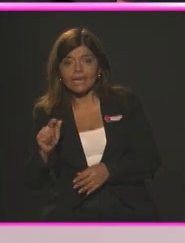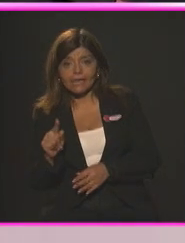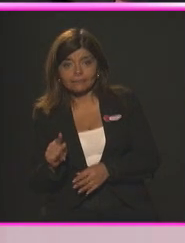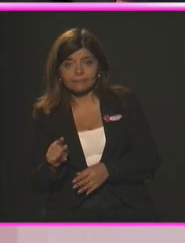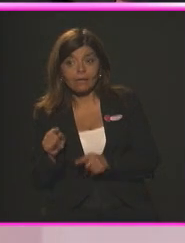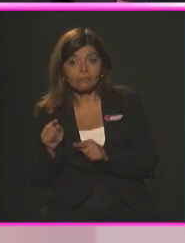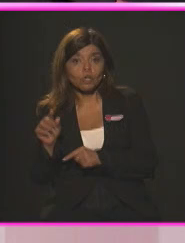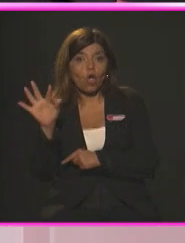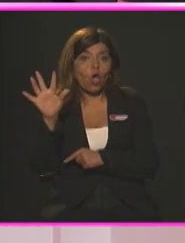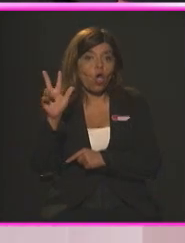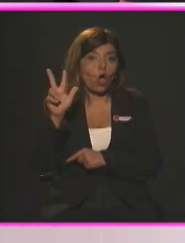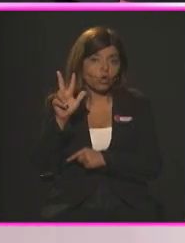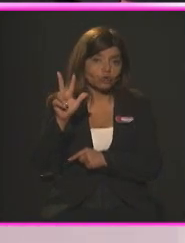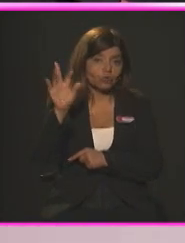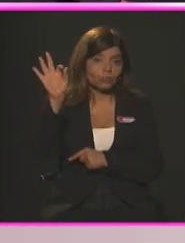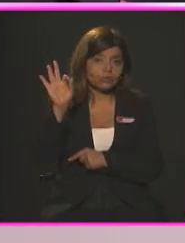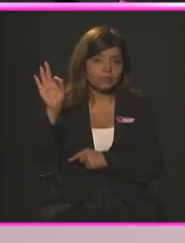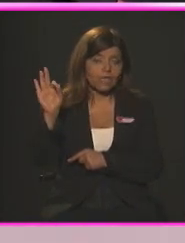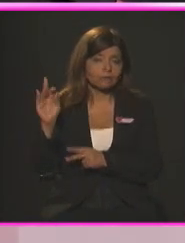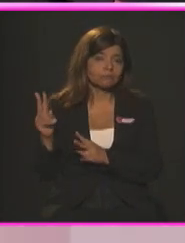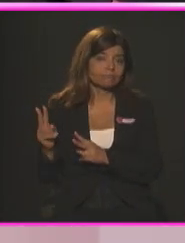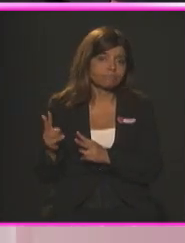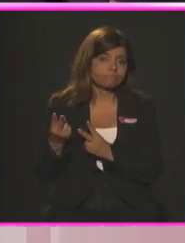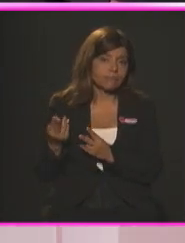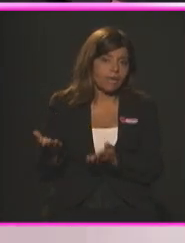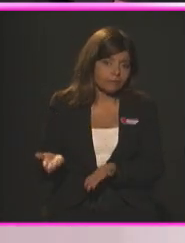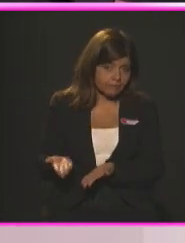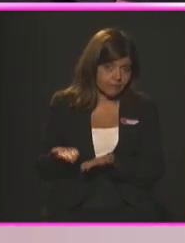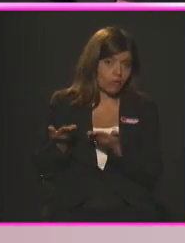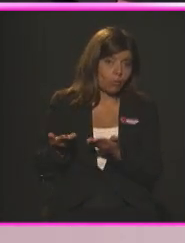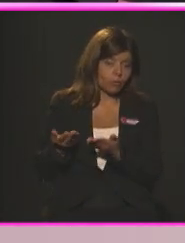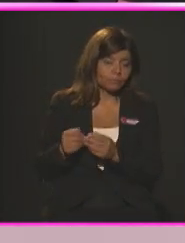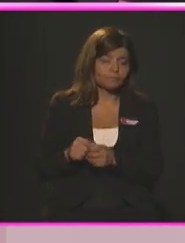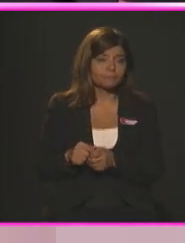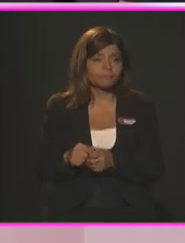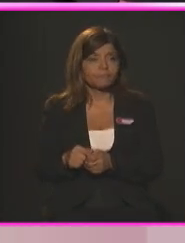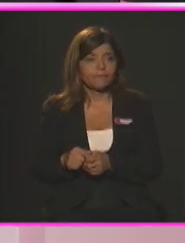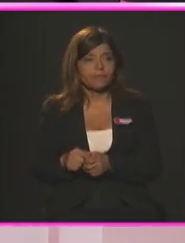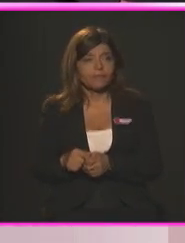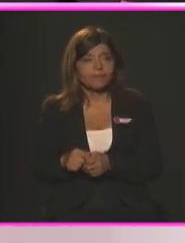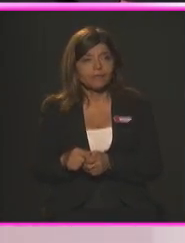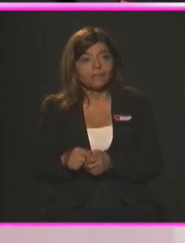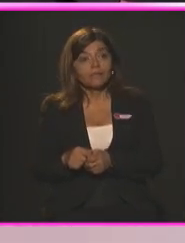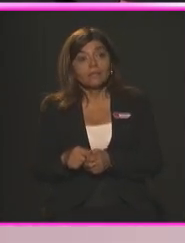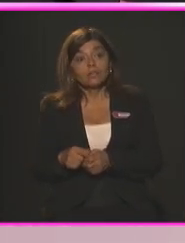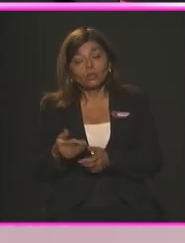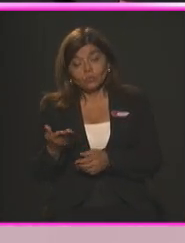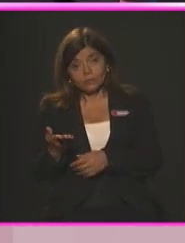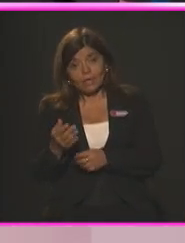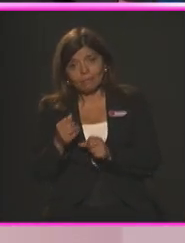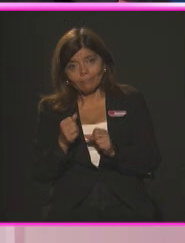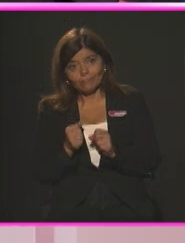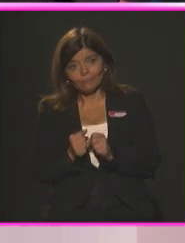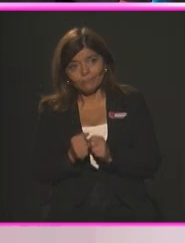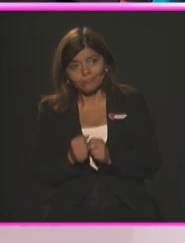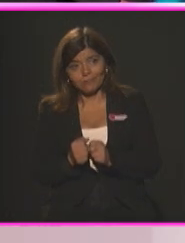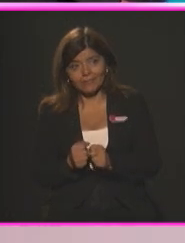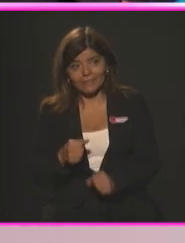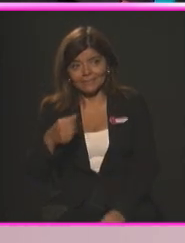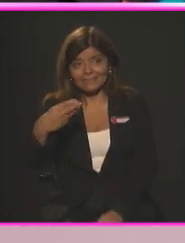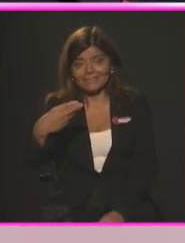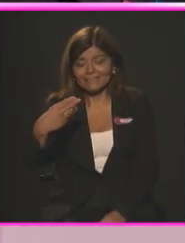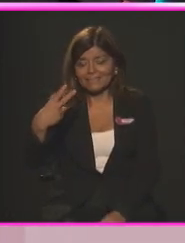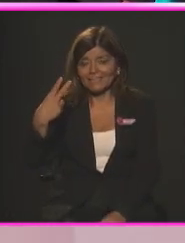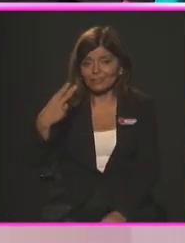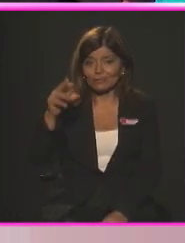therapy, current non-pharmaceutical standard of care. But even if you can get 32% of people to recover, that still means you